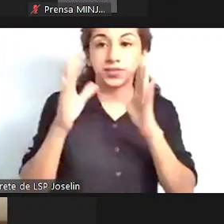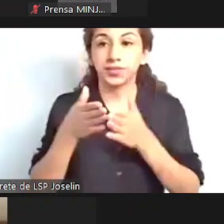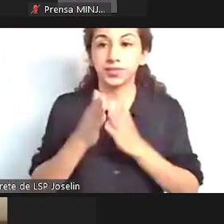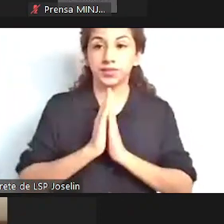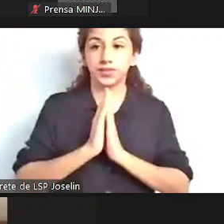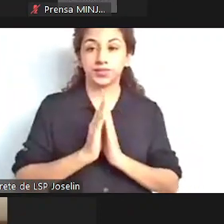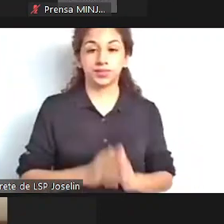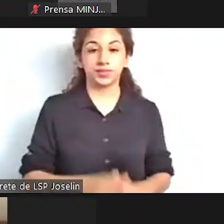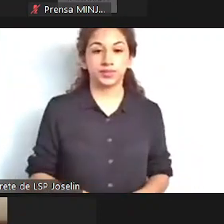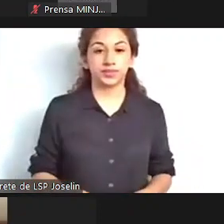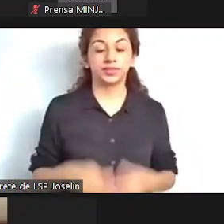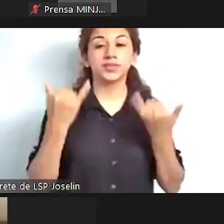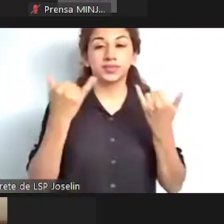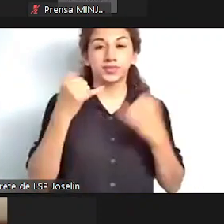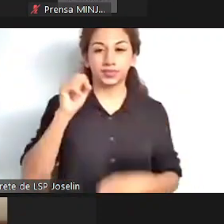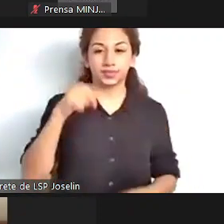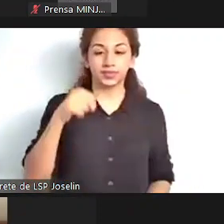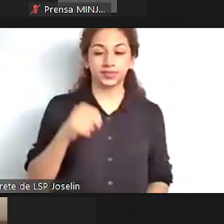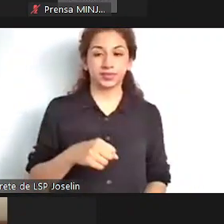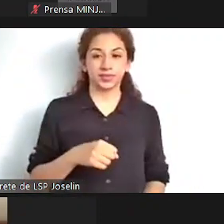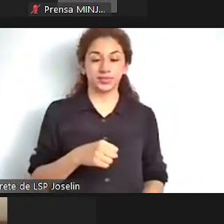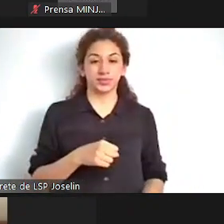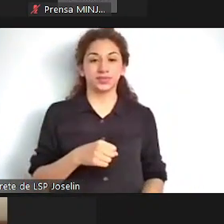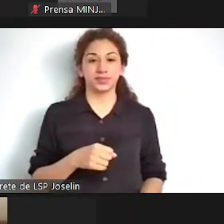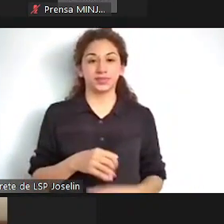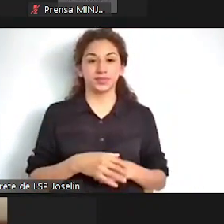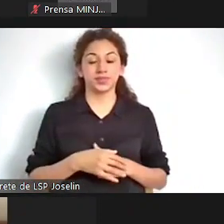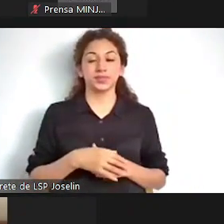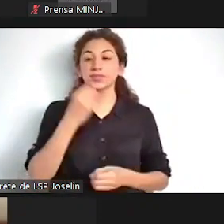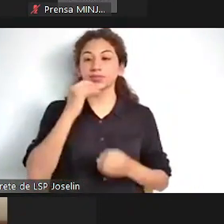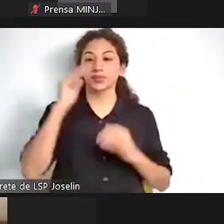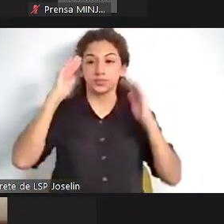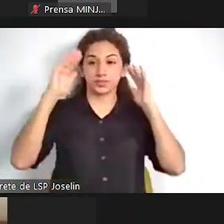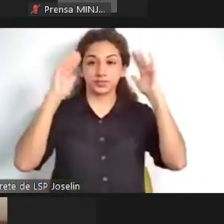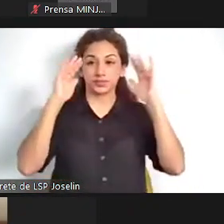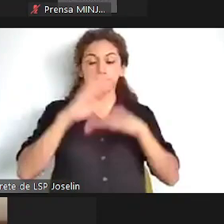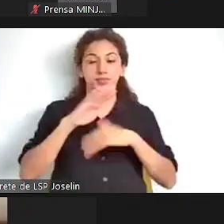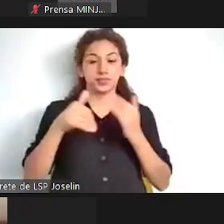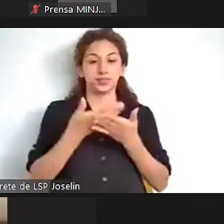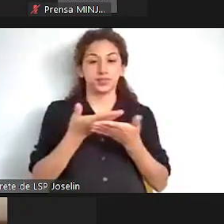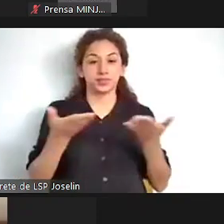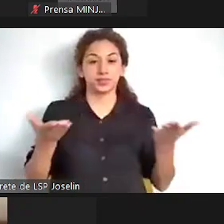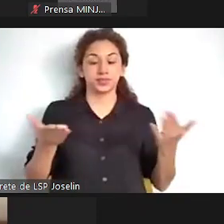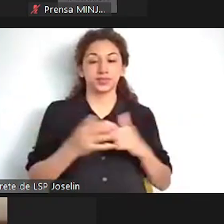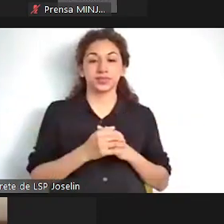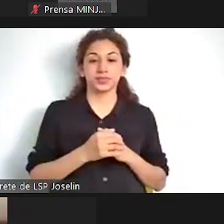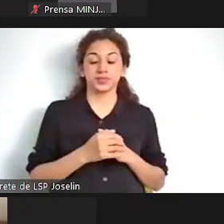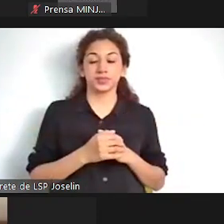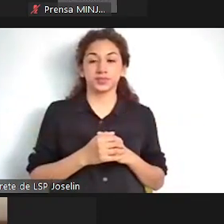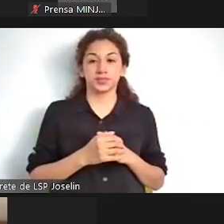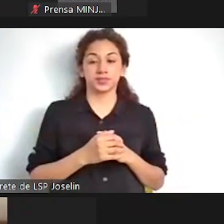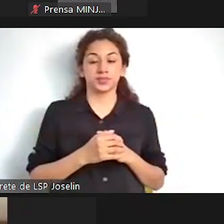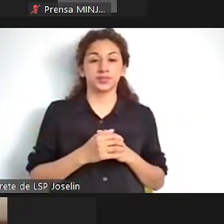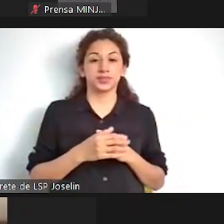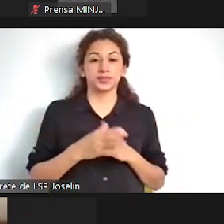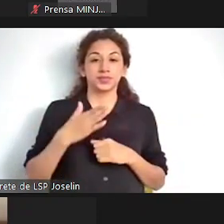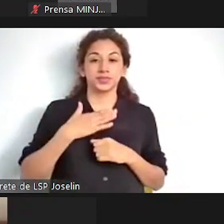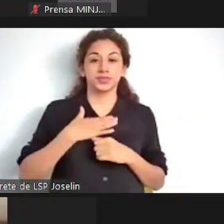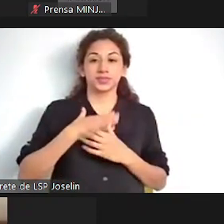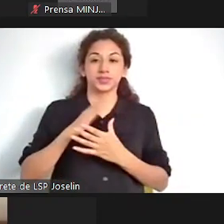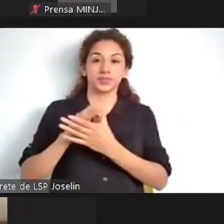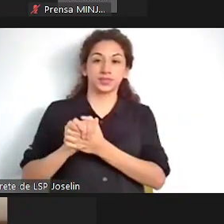and that's and now you're going a good afternoon everyone and